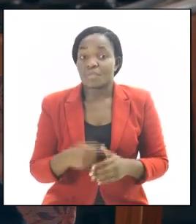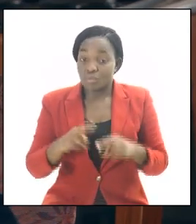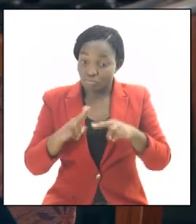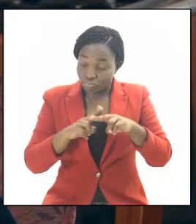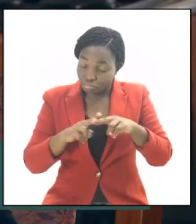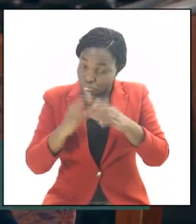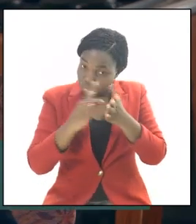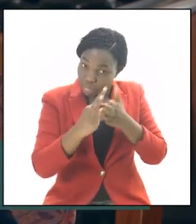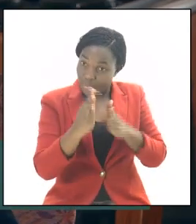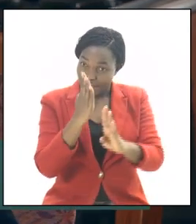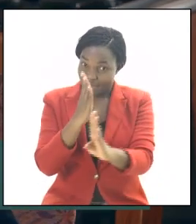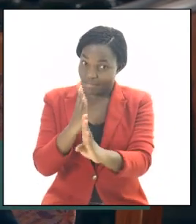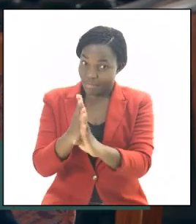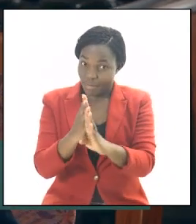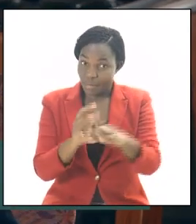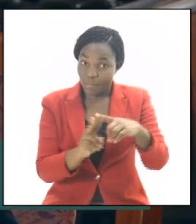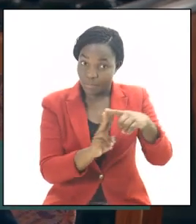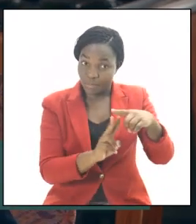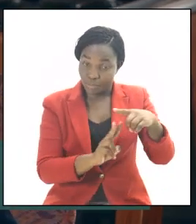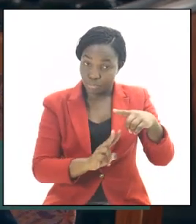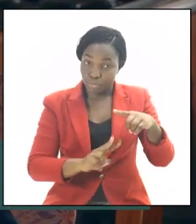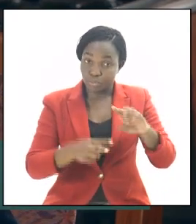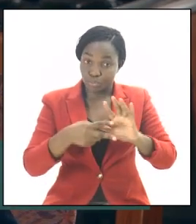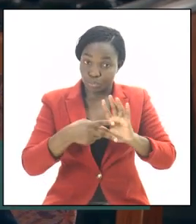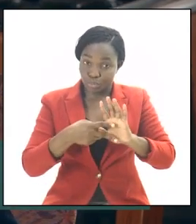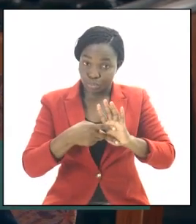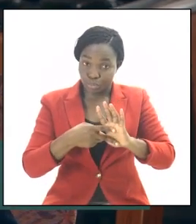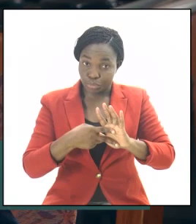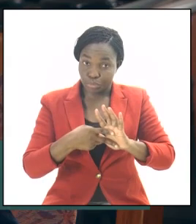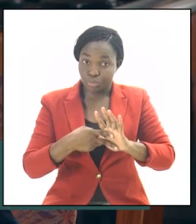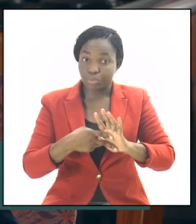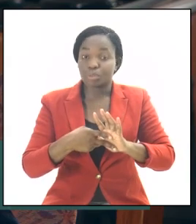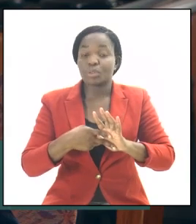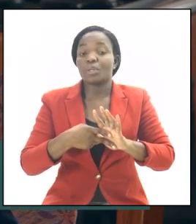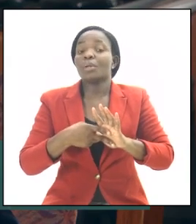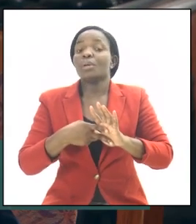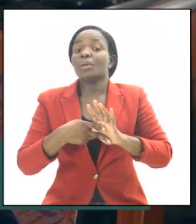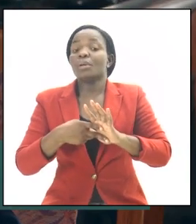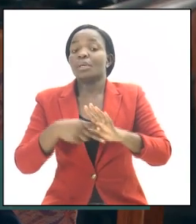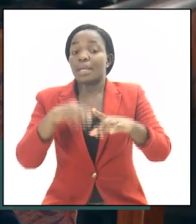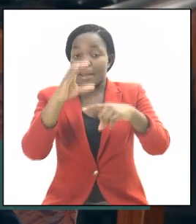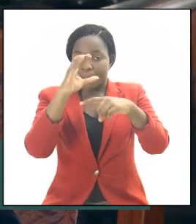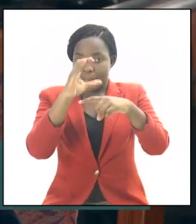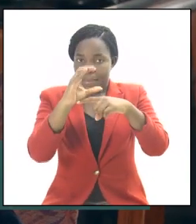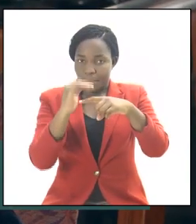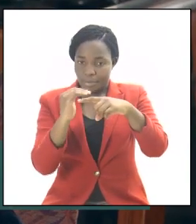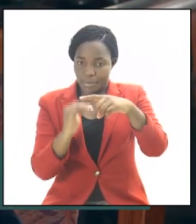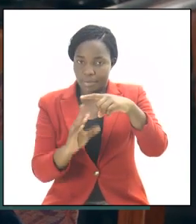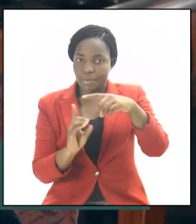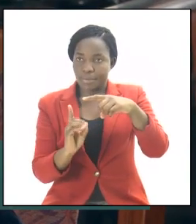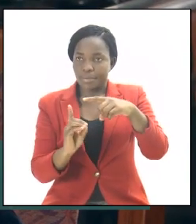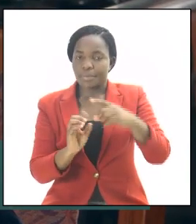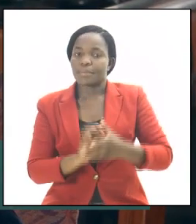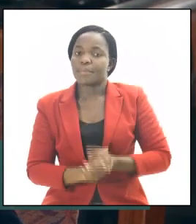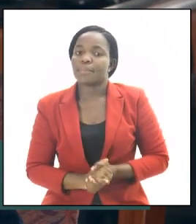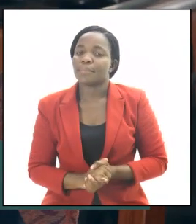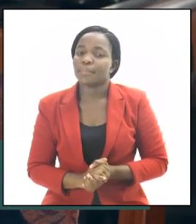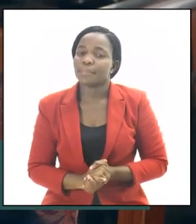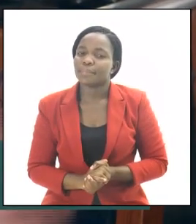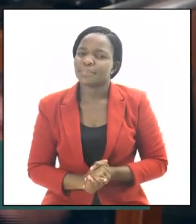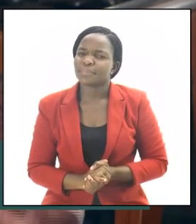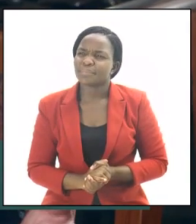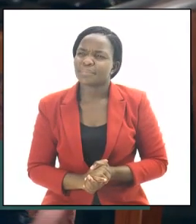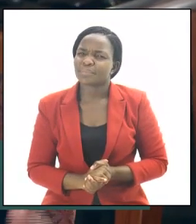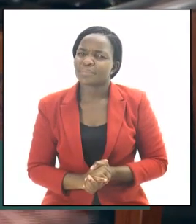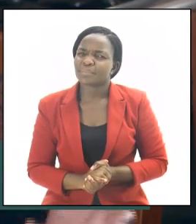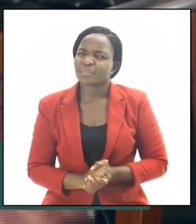the formula pi is equal to circumference over diameter. It's